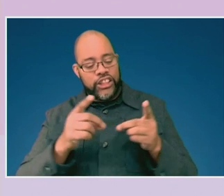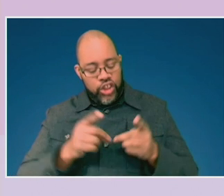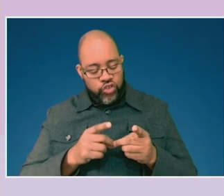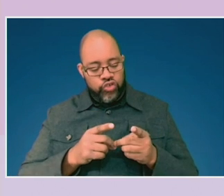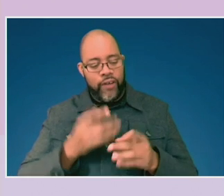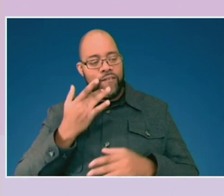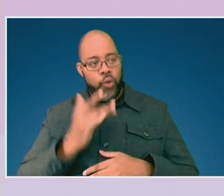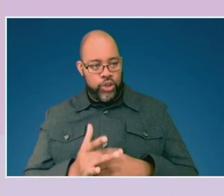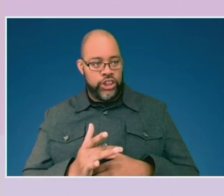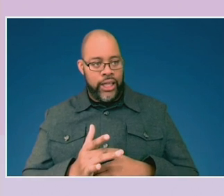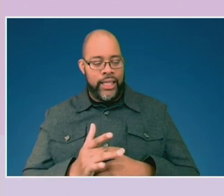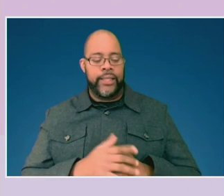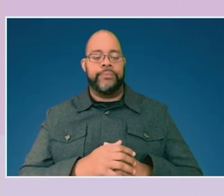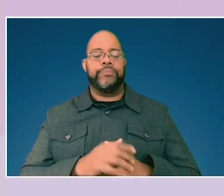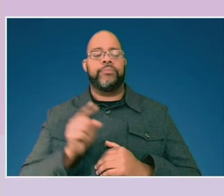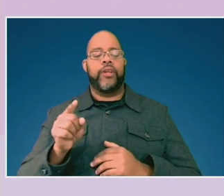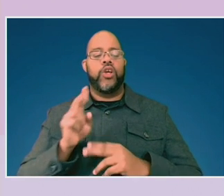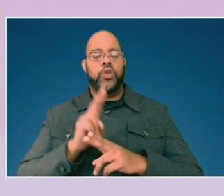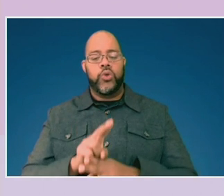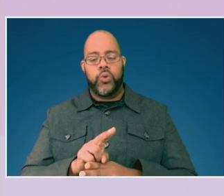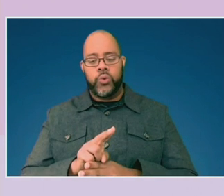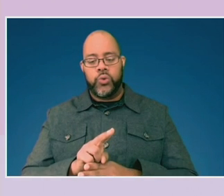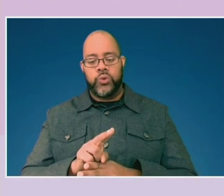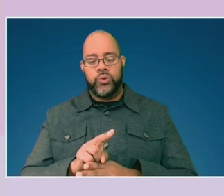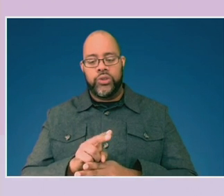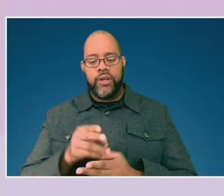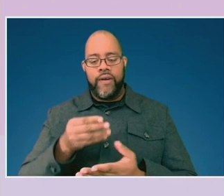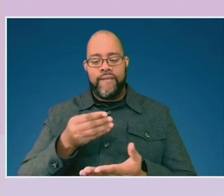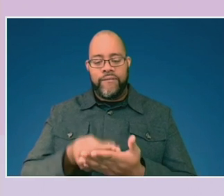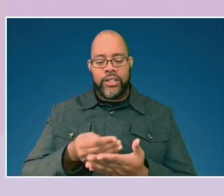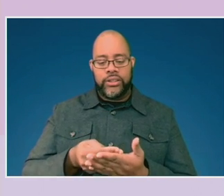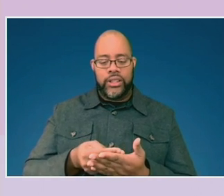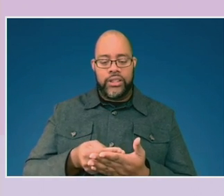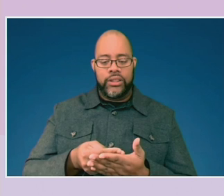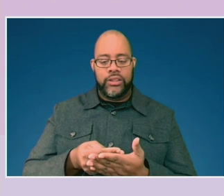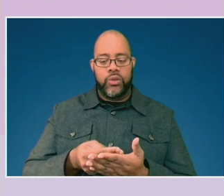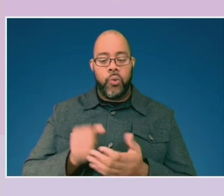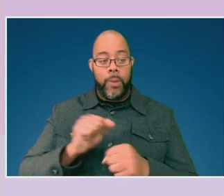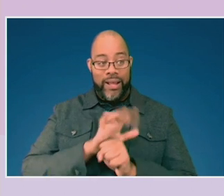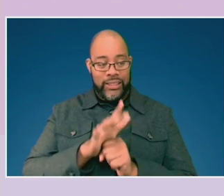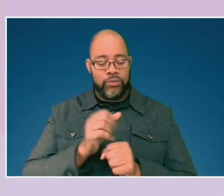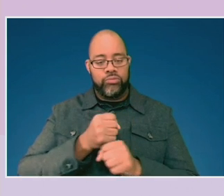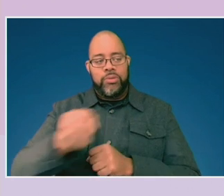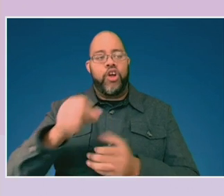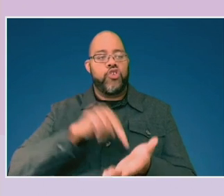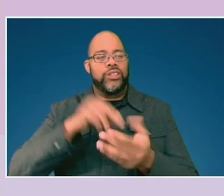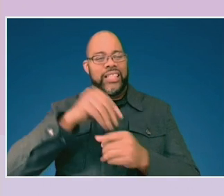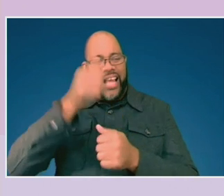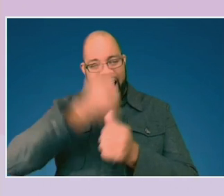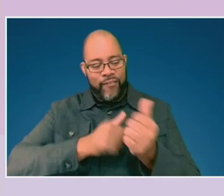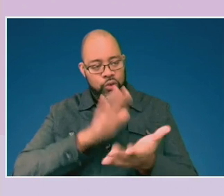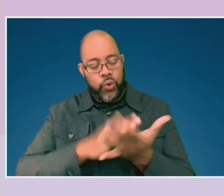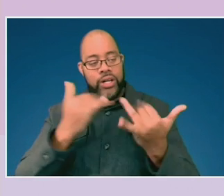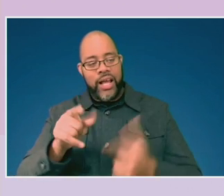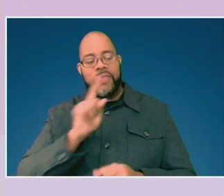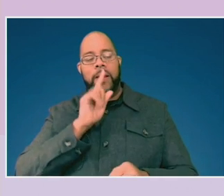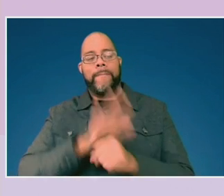fortunately, they used ESSER funding with the pandemic to place nurses in every school. And now they've committed